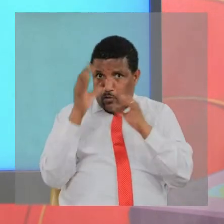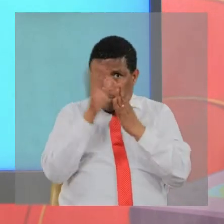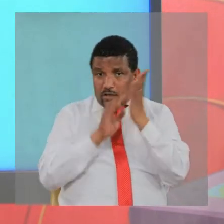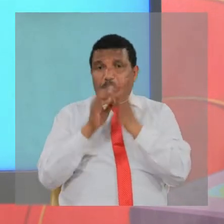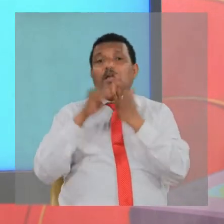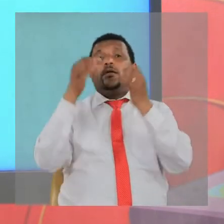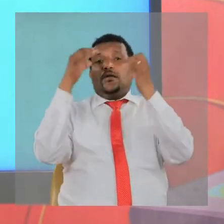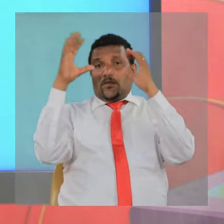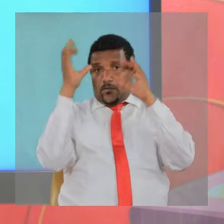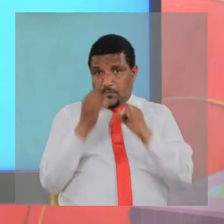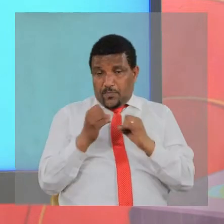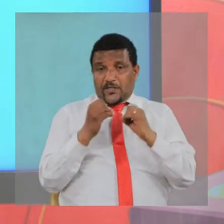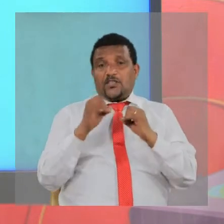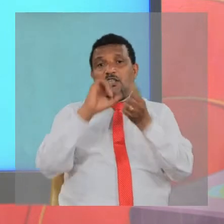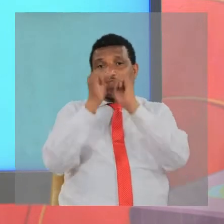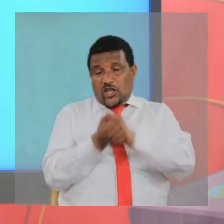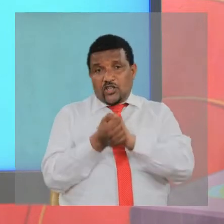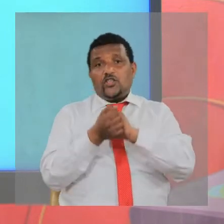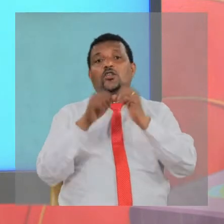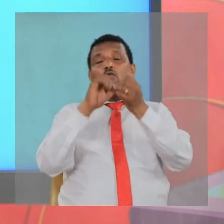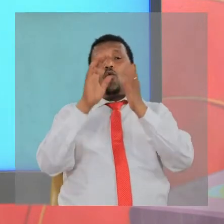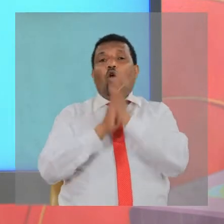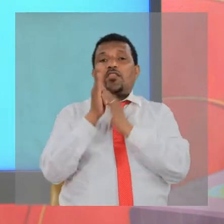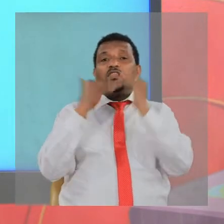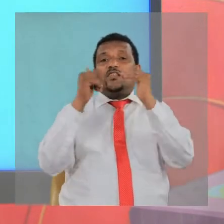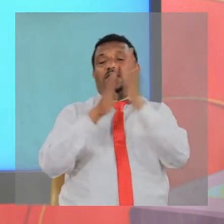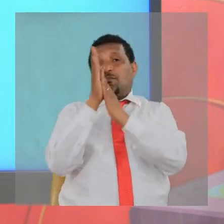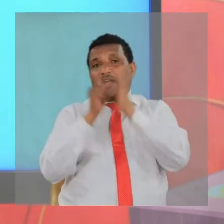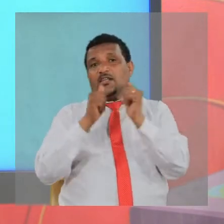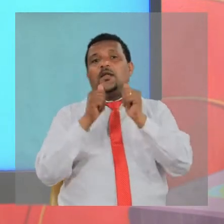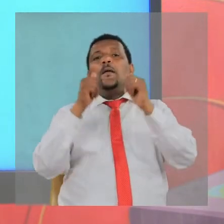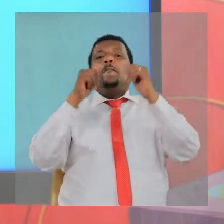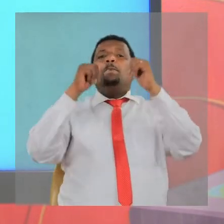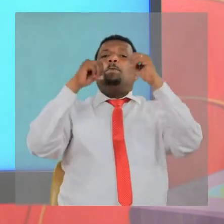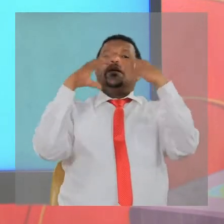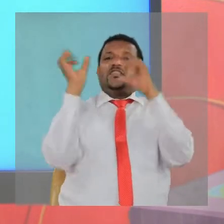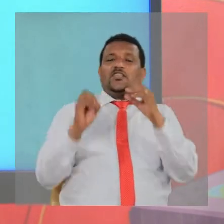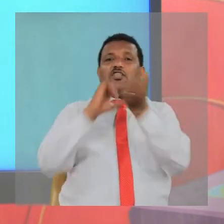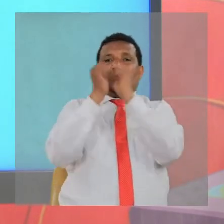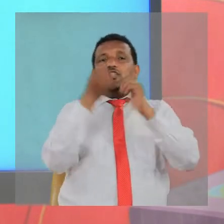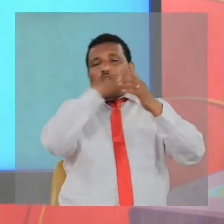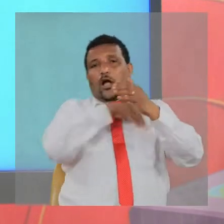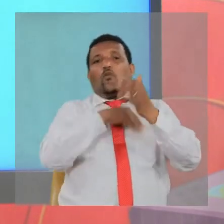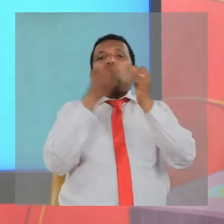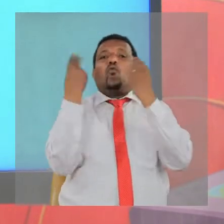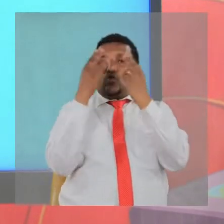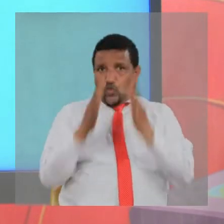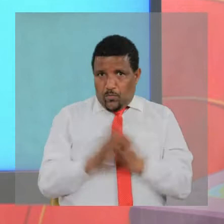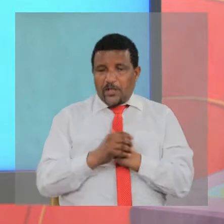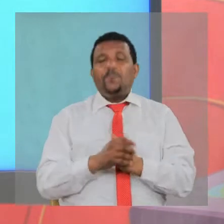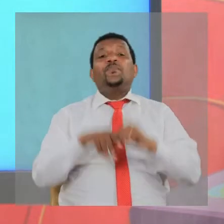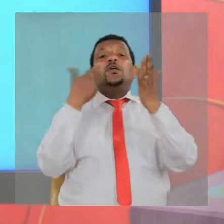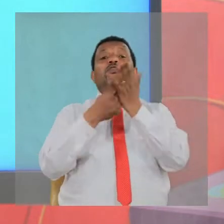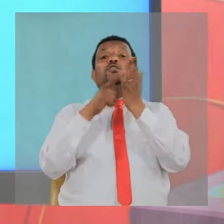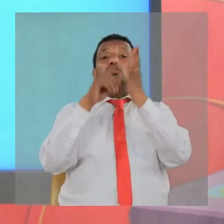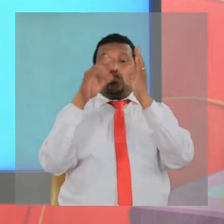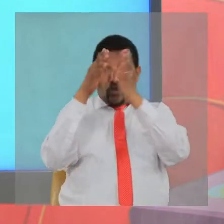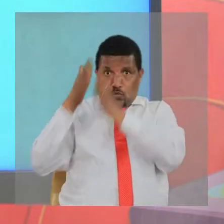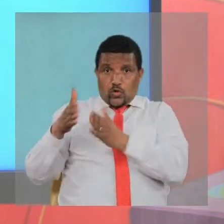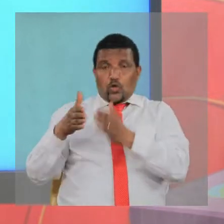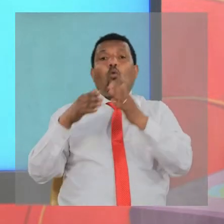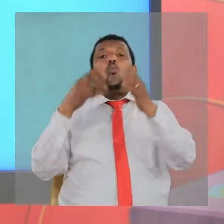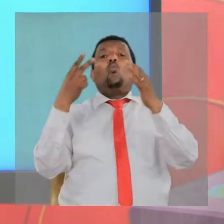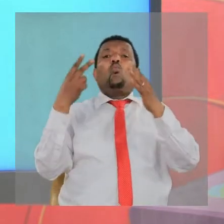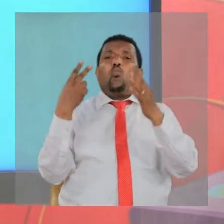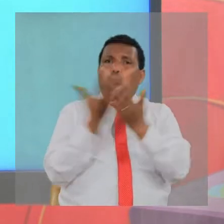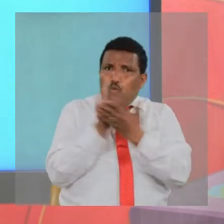quantity demanded caused by the percentage change in income of consumer. Income elasticity of demand is used to distinguish whether the goods